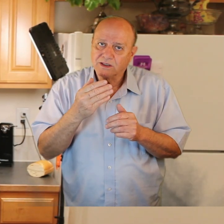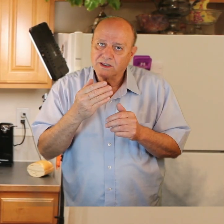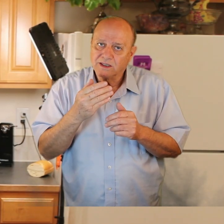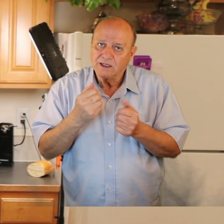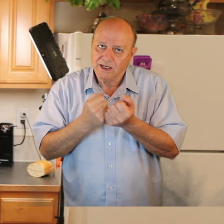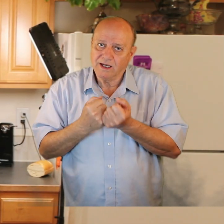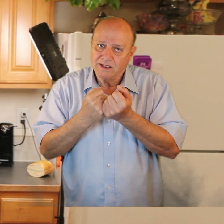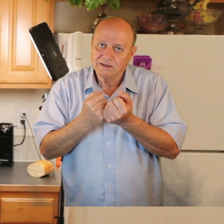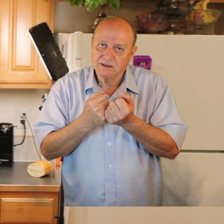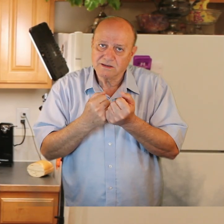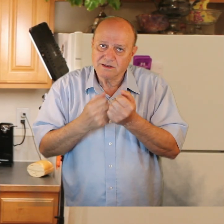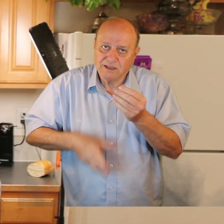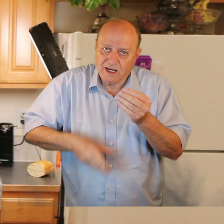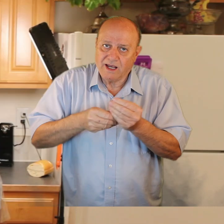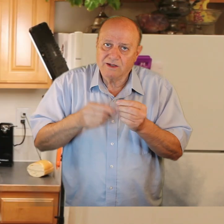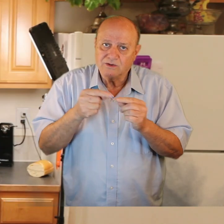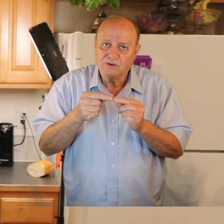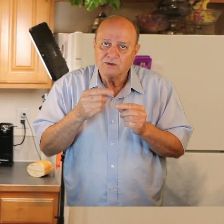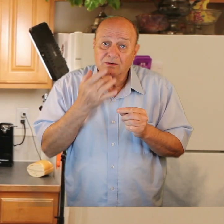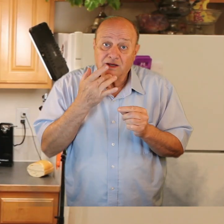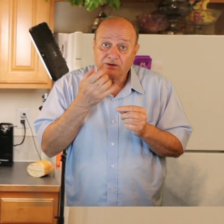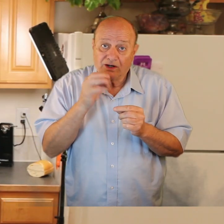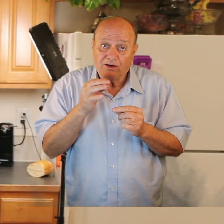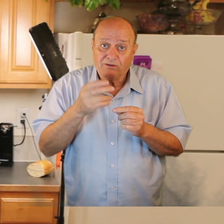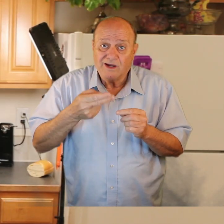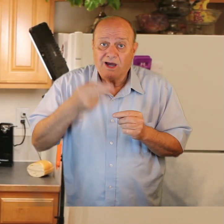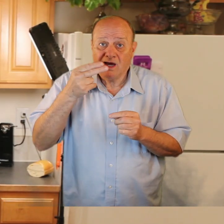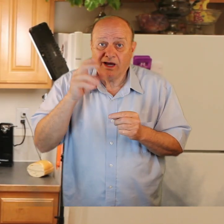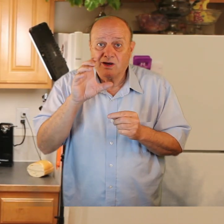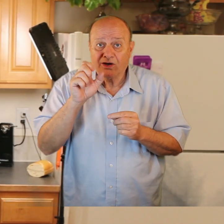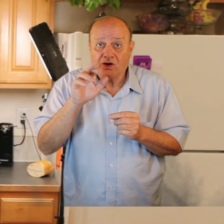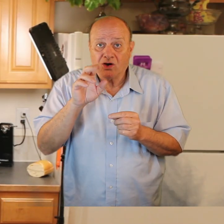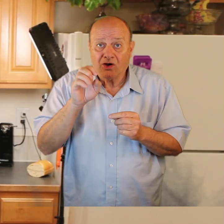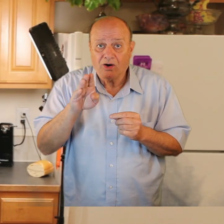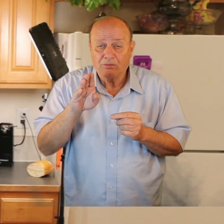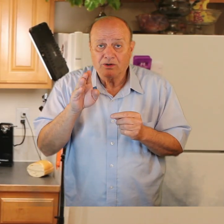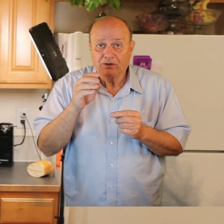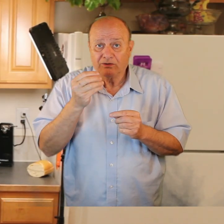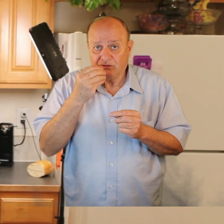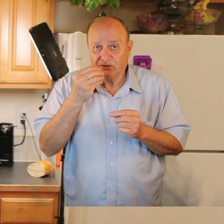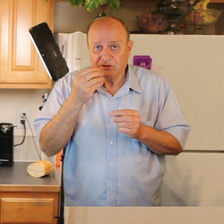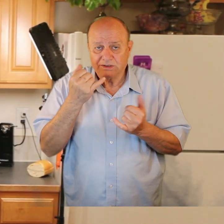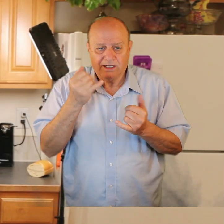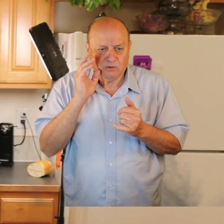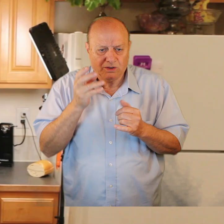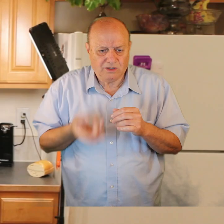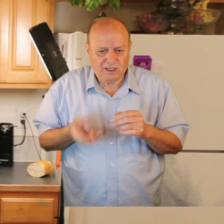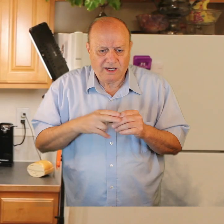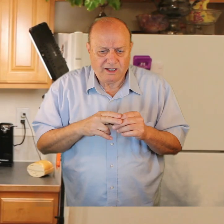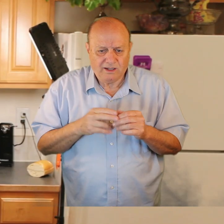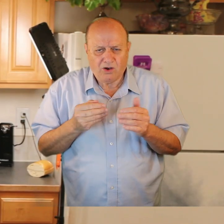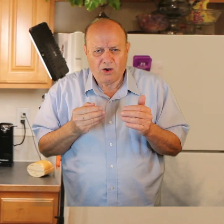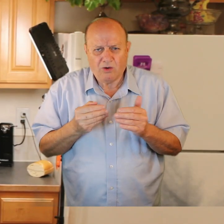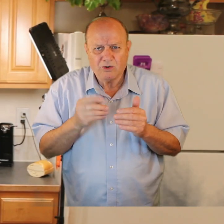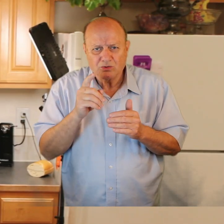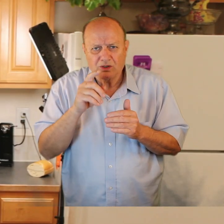of those higher carbohydrate foods. I'm going to be adding just about a teaspoon, not quite, of